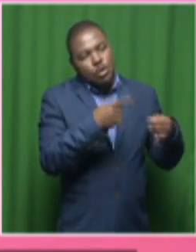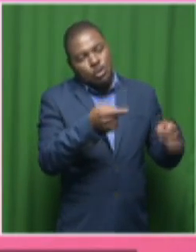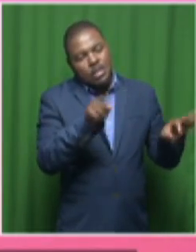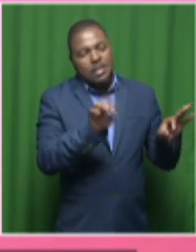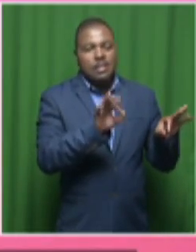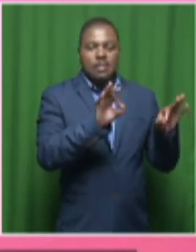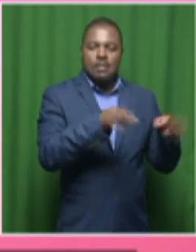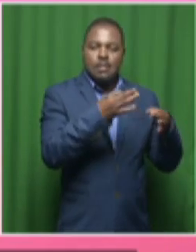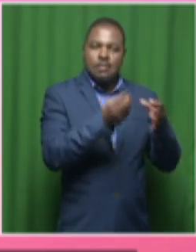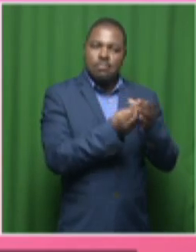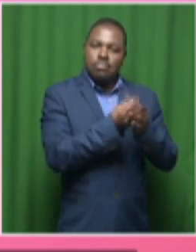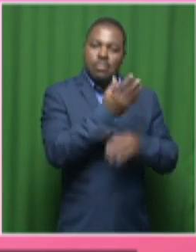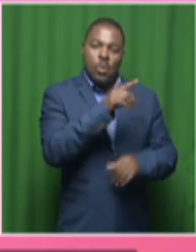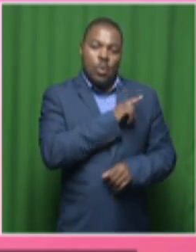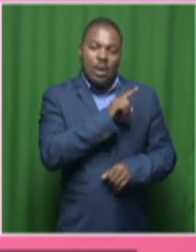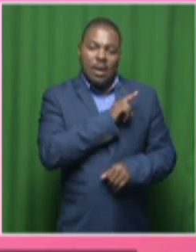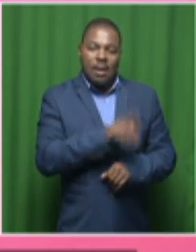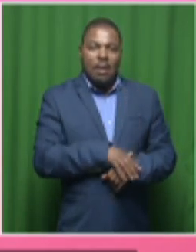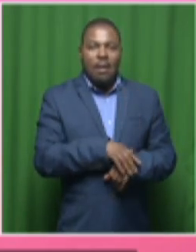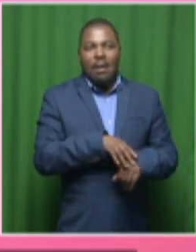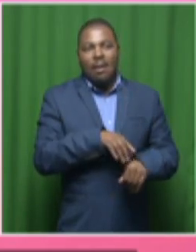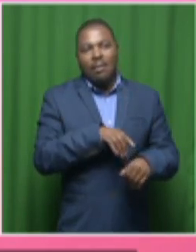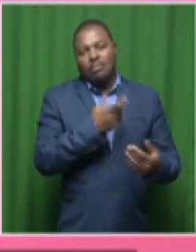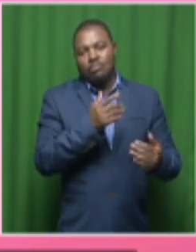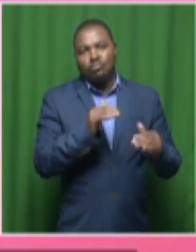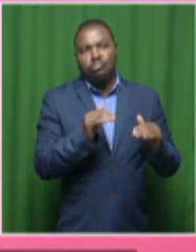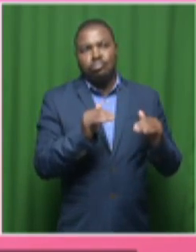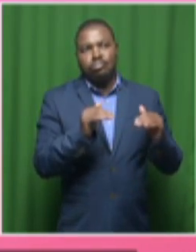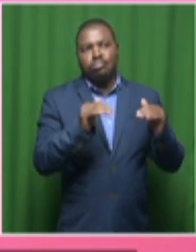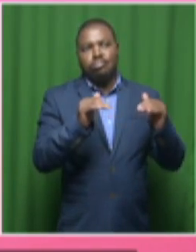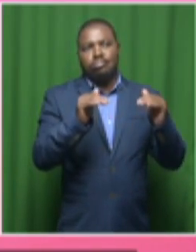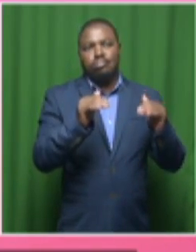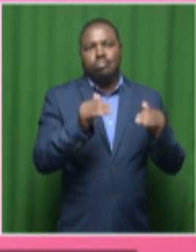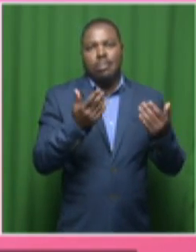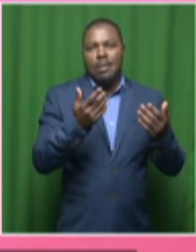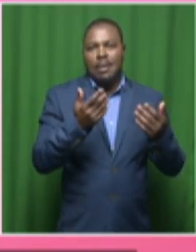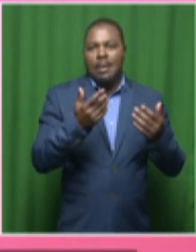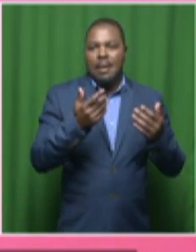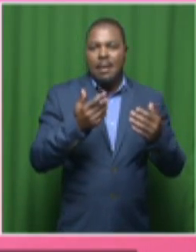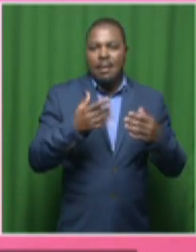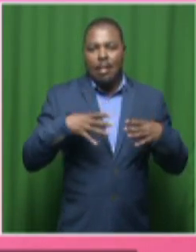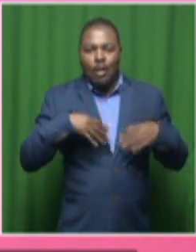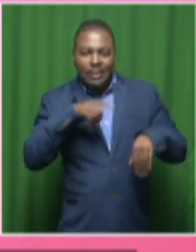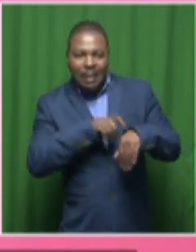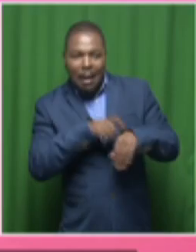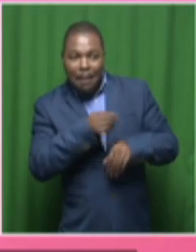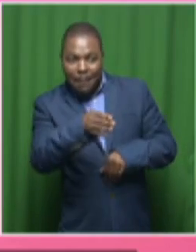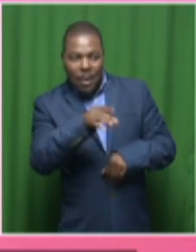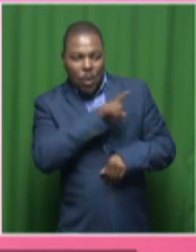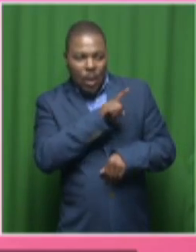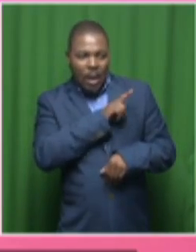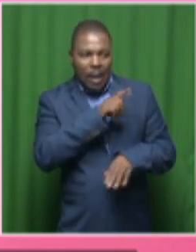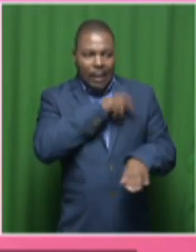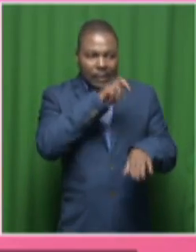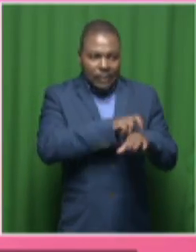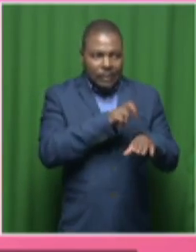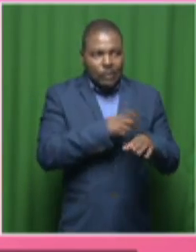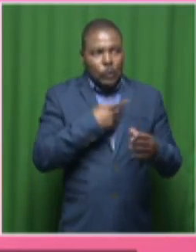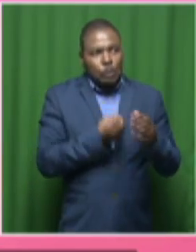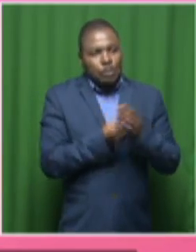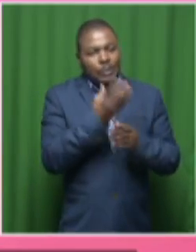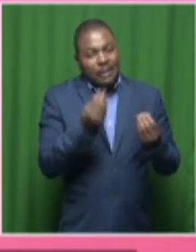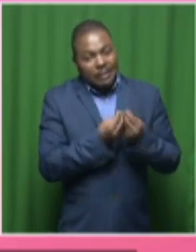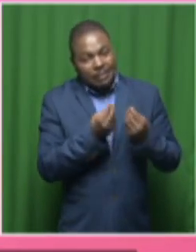now the peak season is also approaching, you know, and it's just like, bro, you haven't done anything.